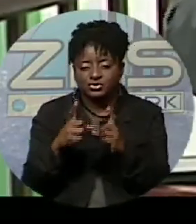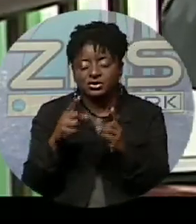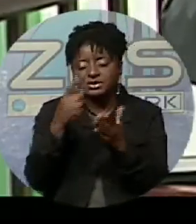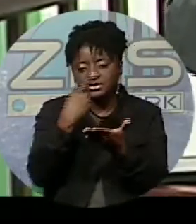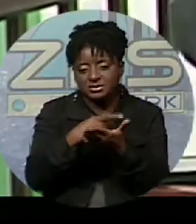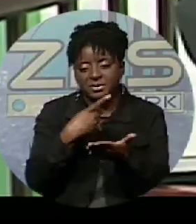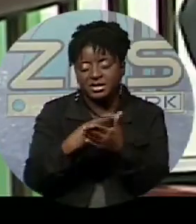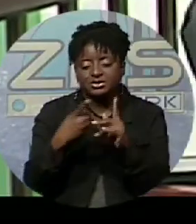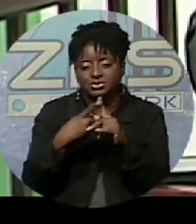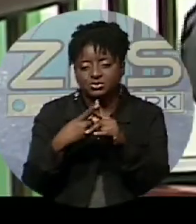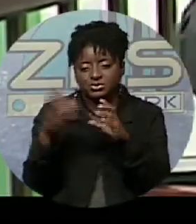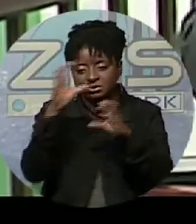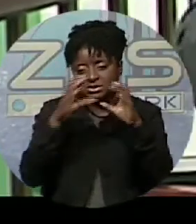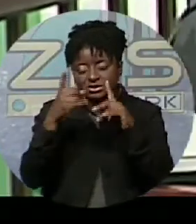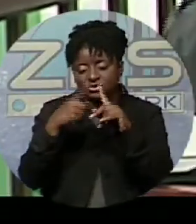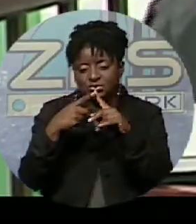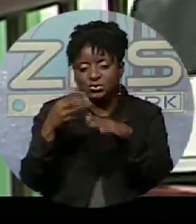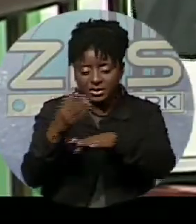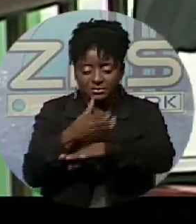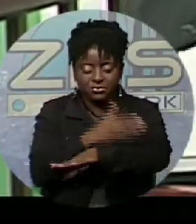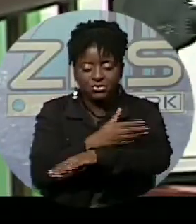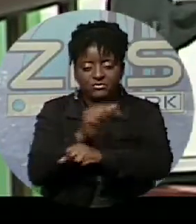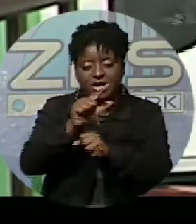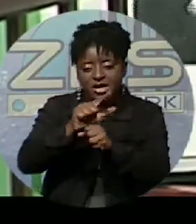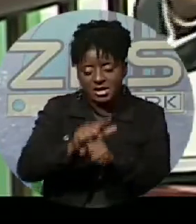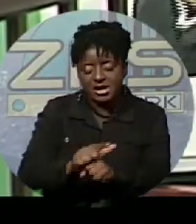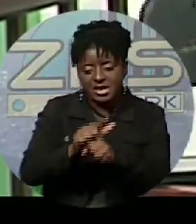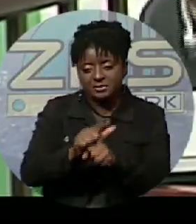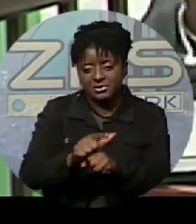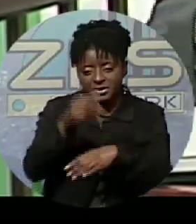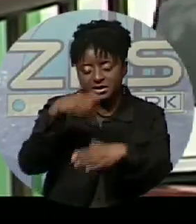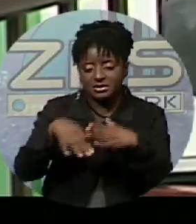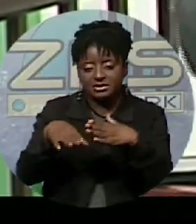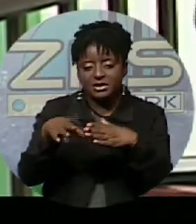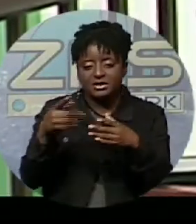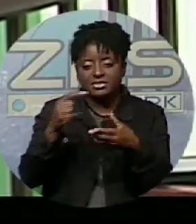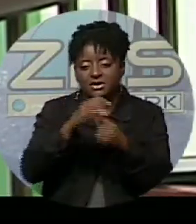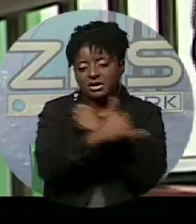relations in the country. Janae Noel Ferguson, ZNS Network News.